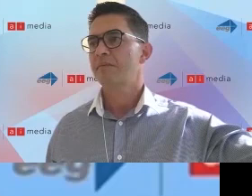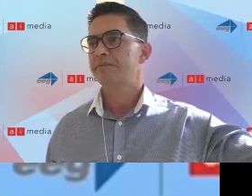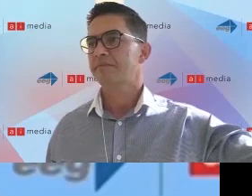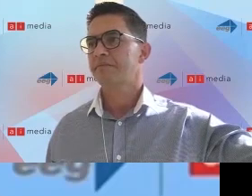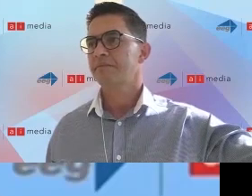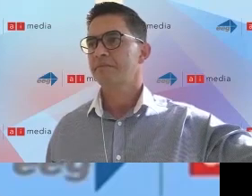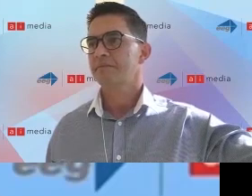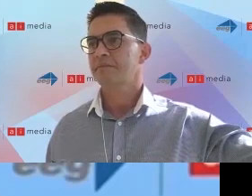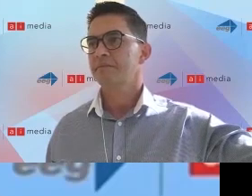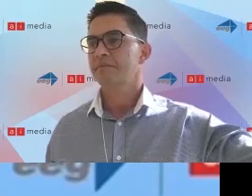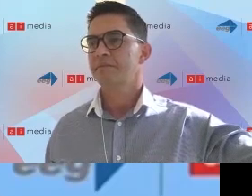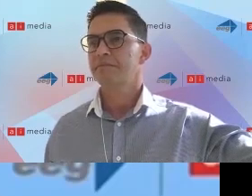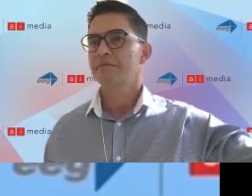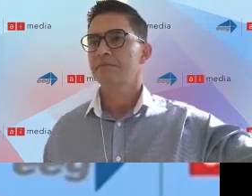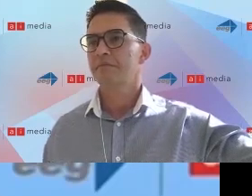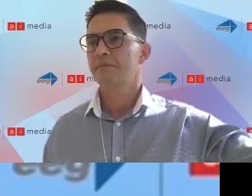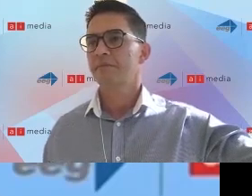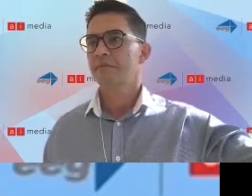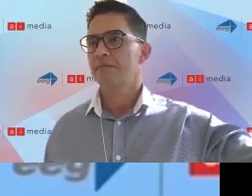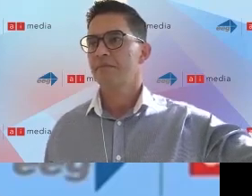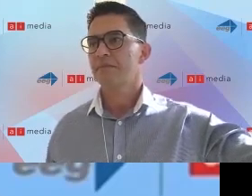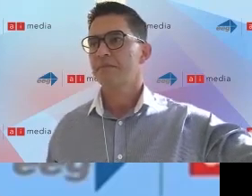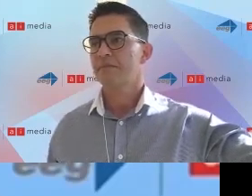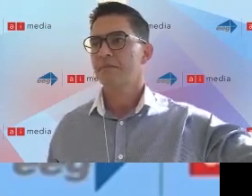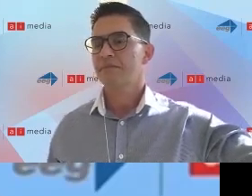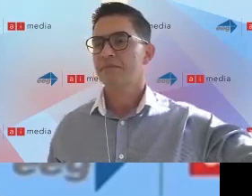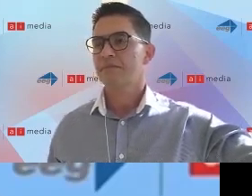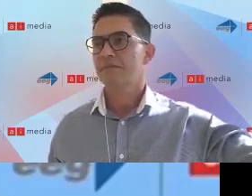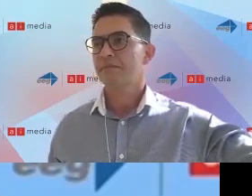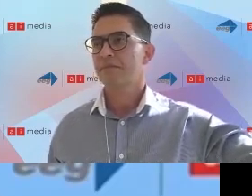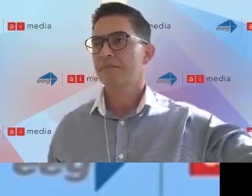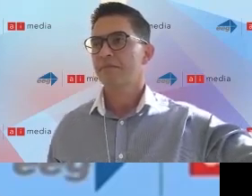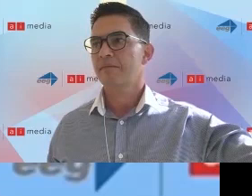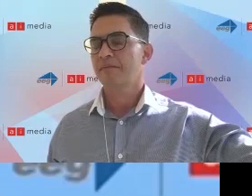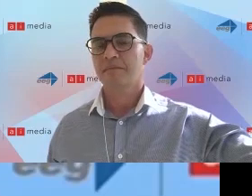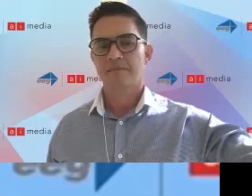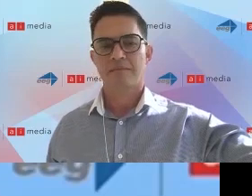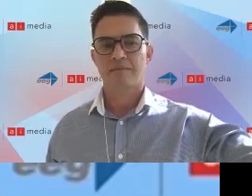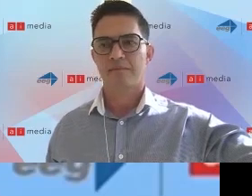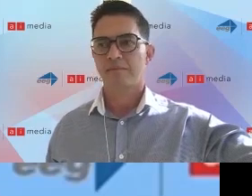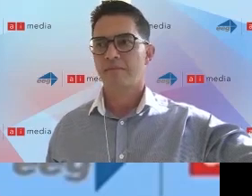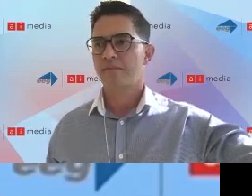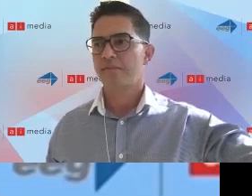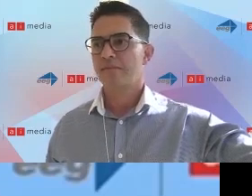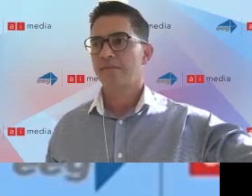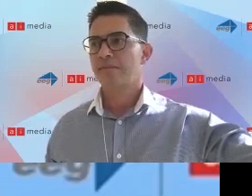ownership in media becomes globalized, outgrows isolated regional markets,